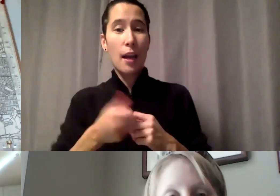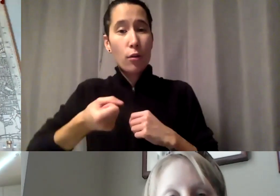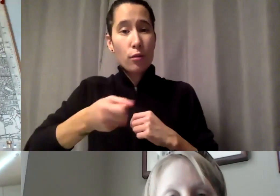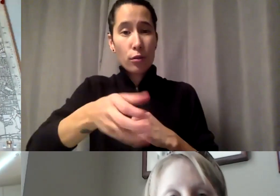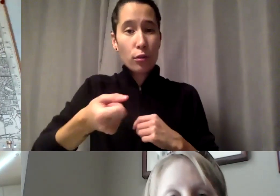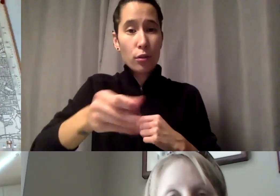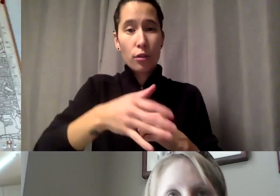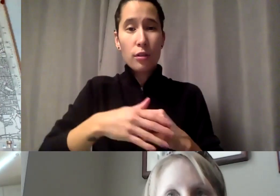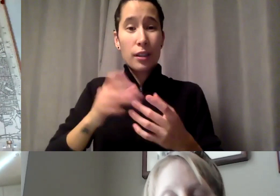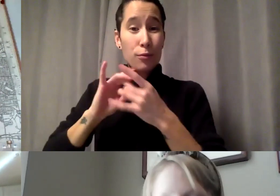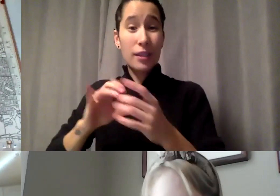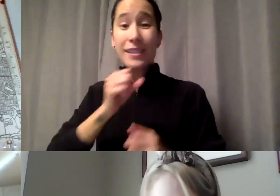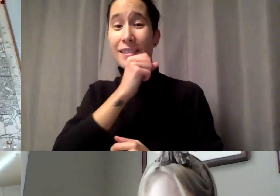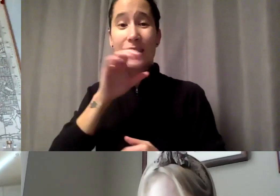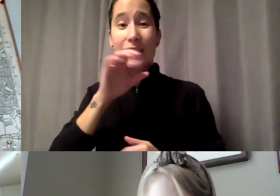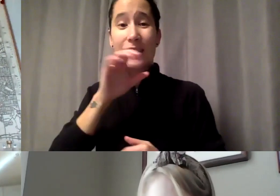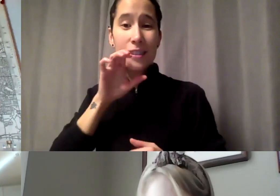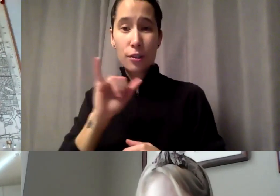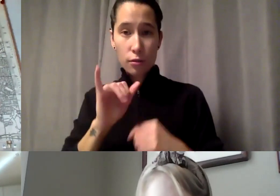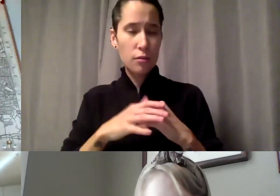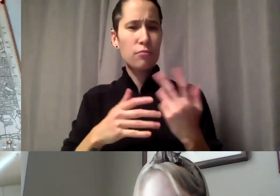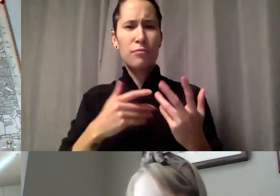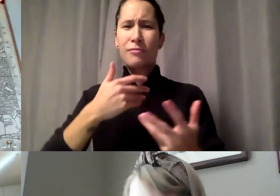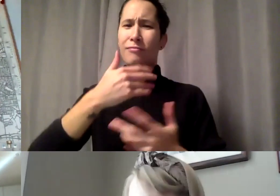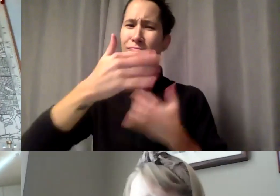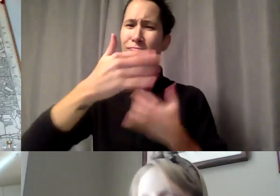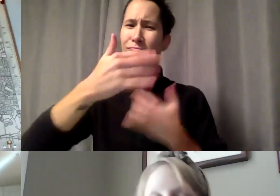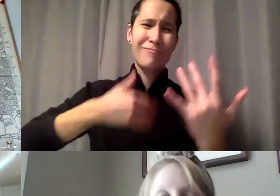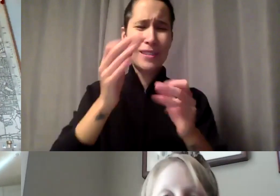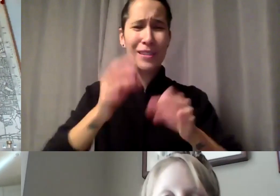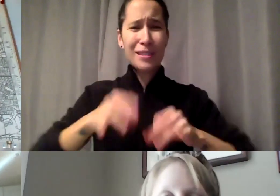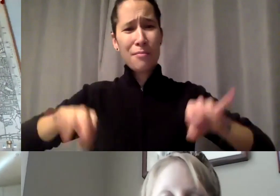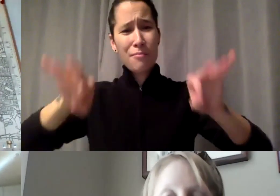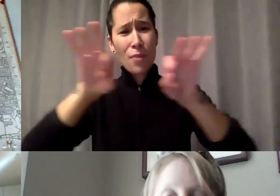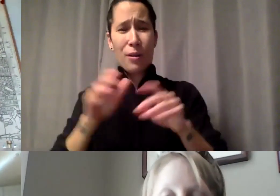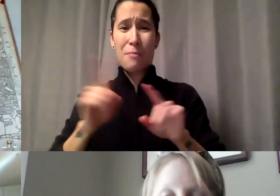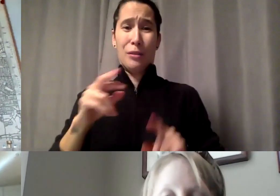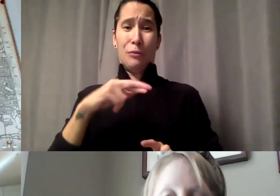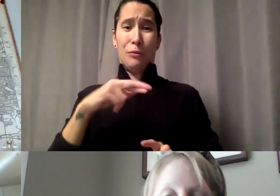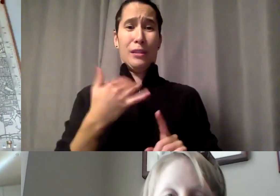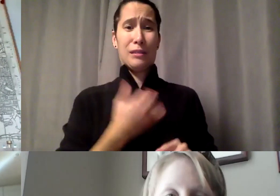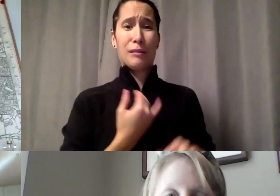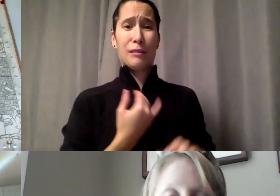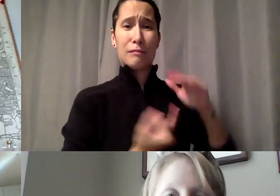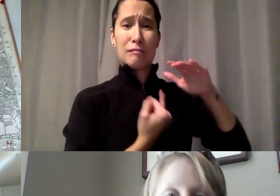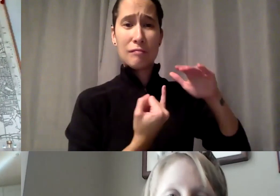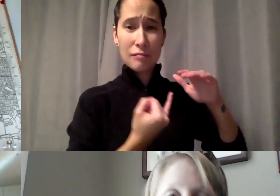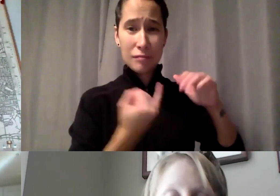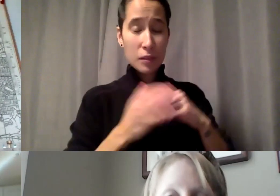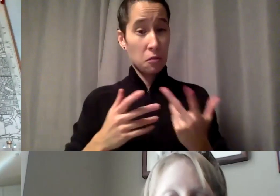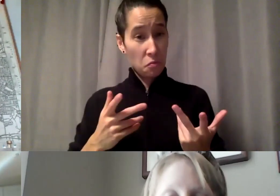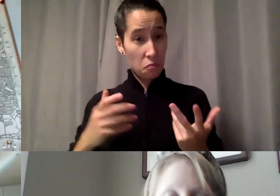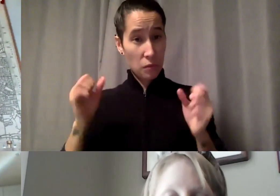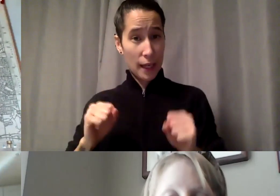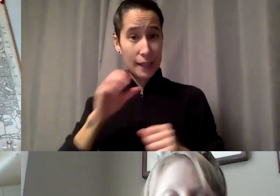seniors, knowing that the importance of social connection for seniors and the risk of social isolation right now. Is there any consideration that